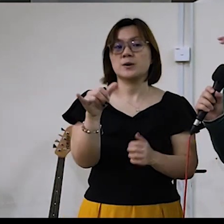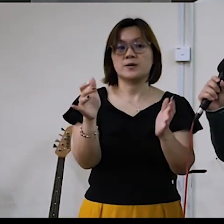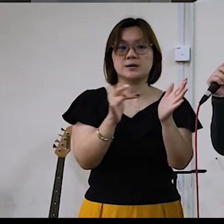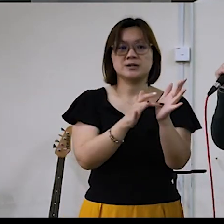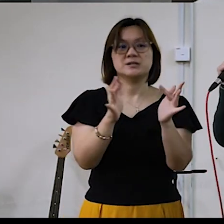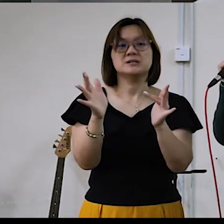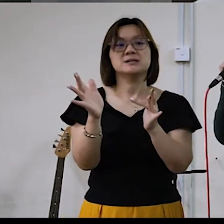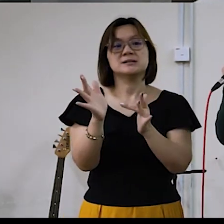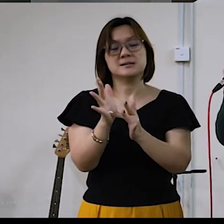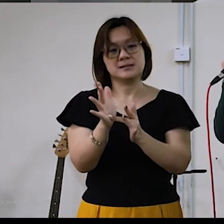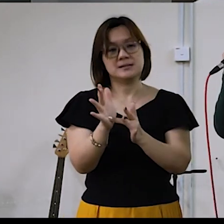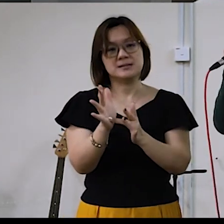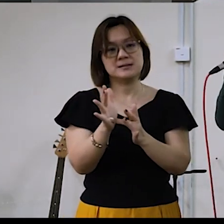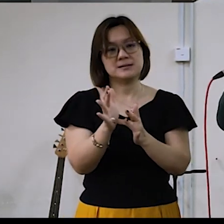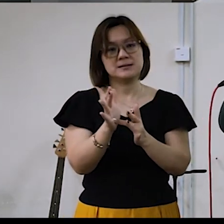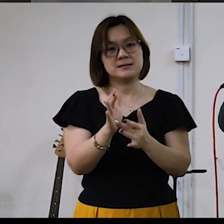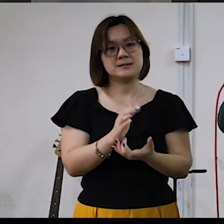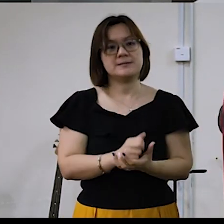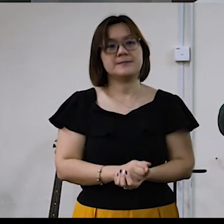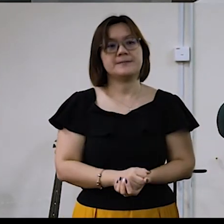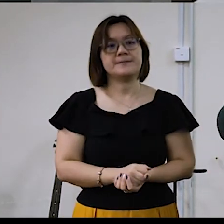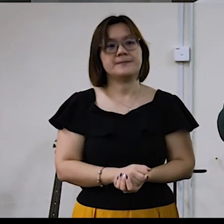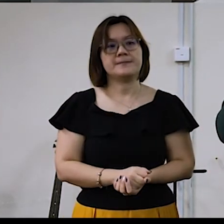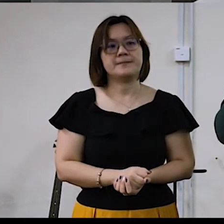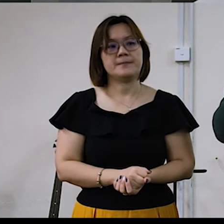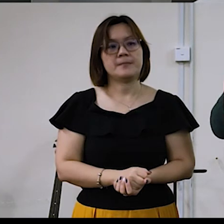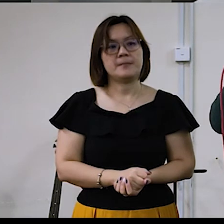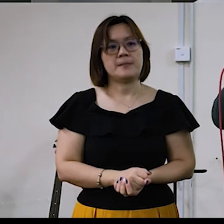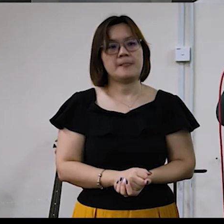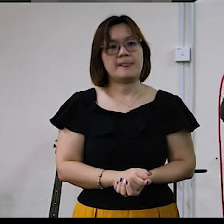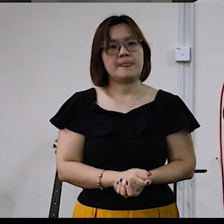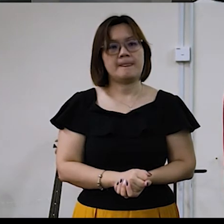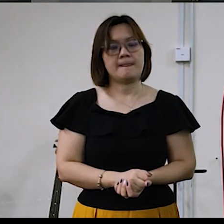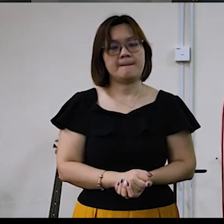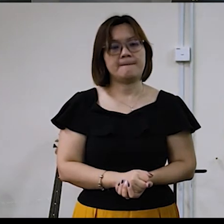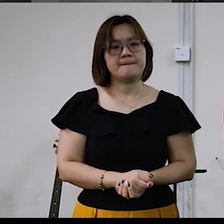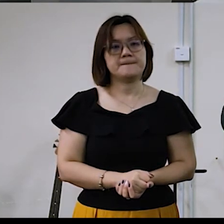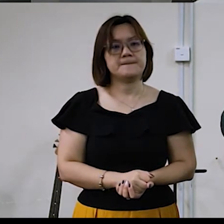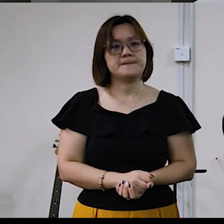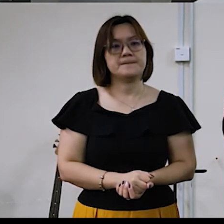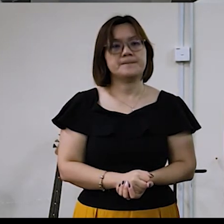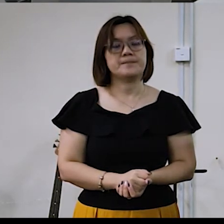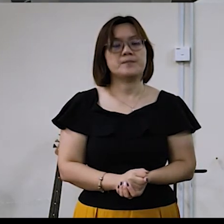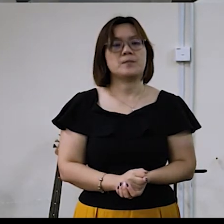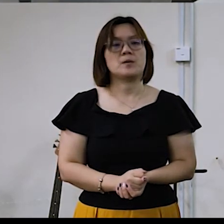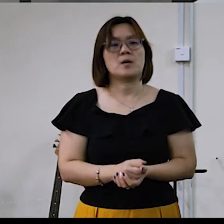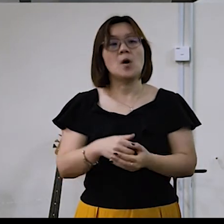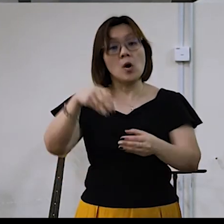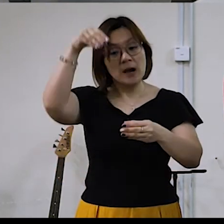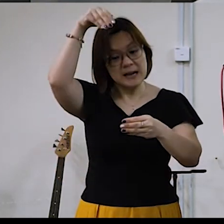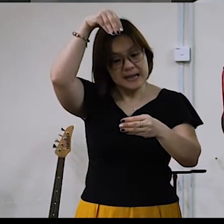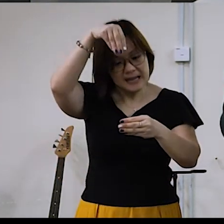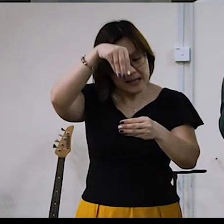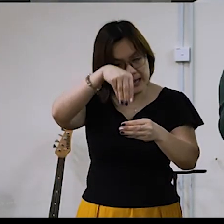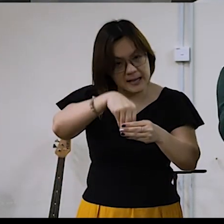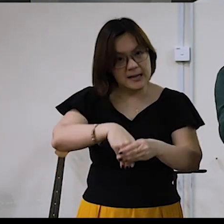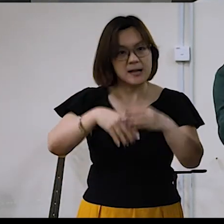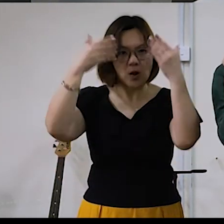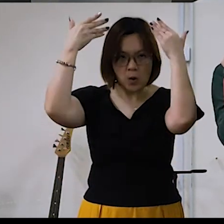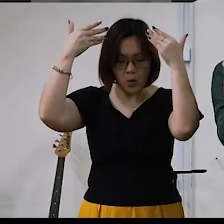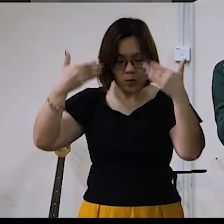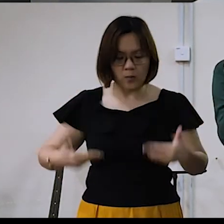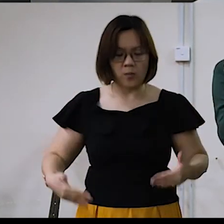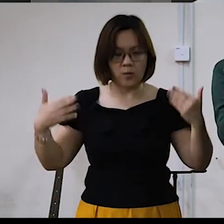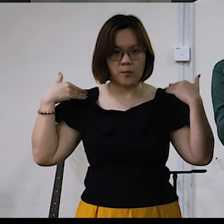throw water. That's not in the Bible. Submerged, we always follow the Bible. You get submerged in water. That's water baptism. But you don't